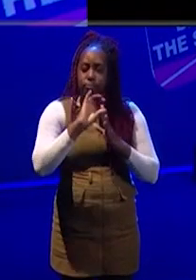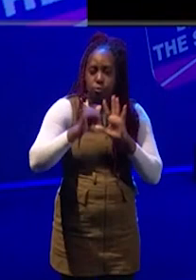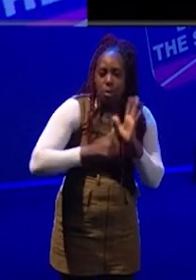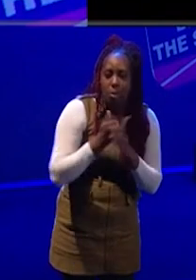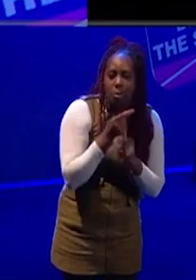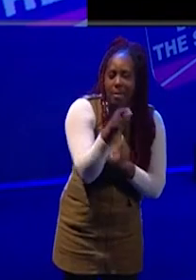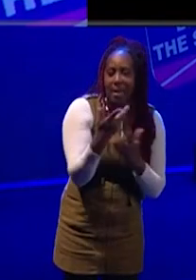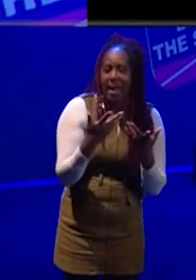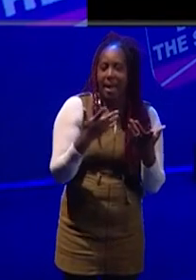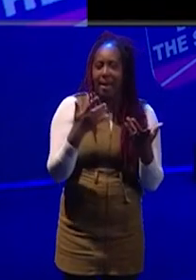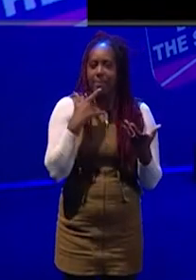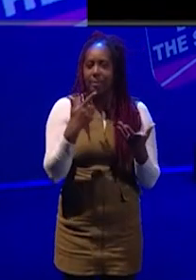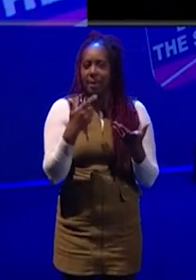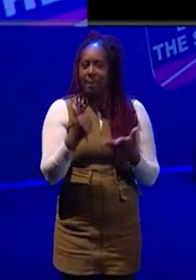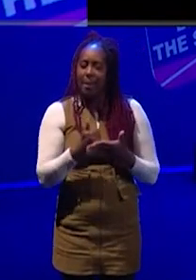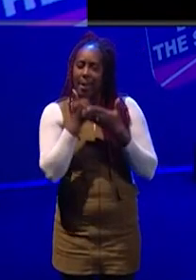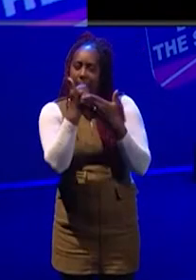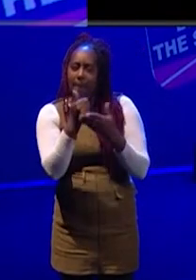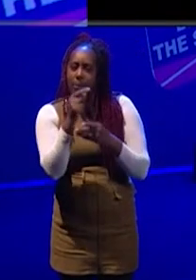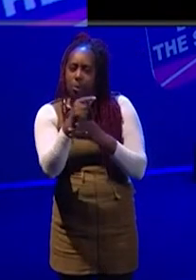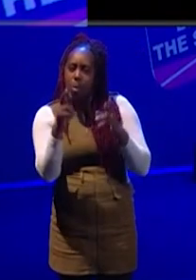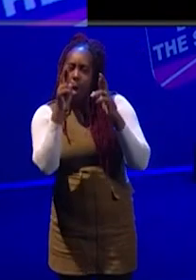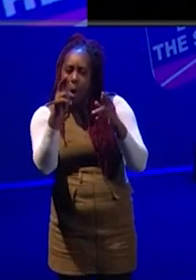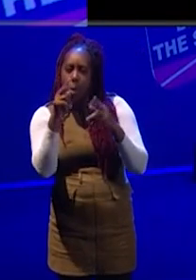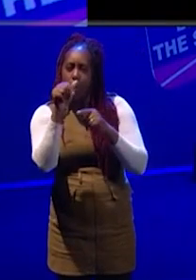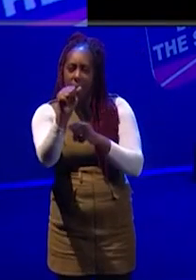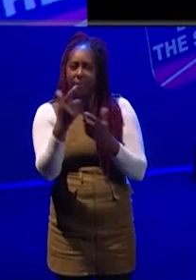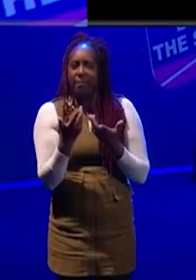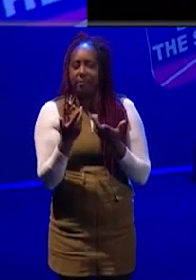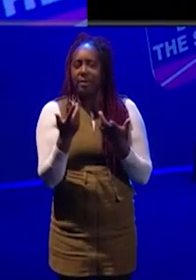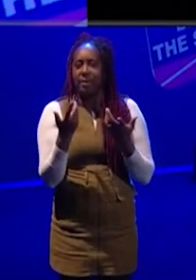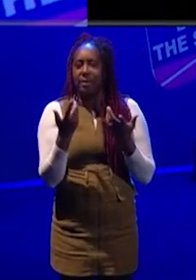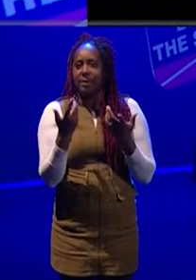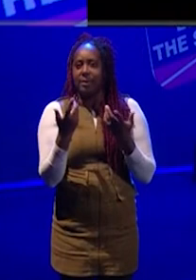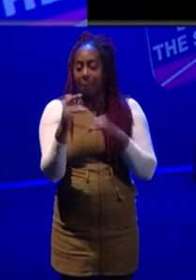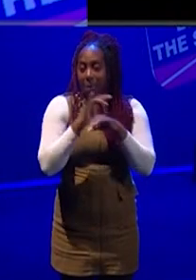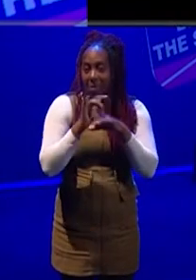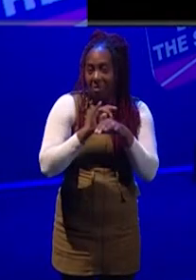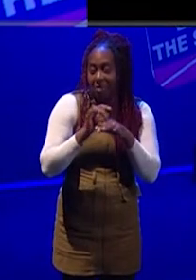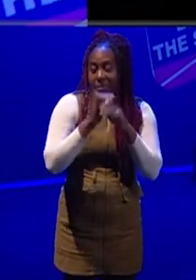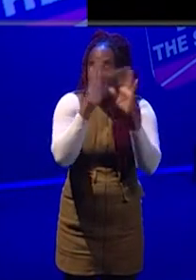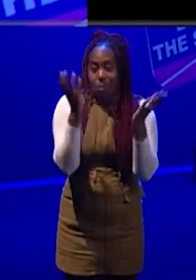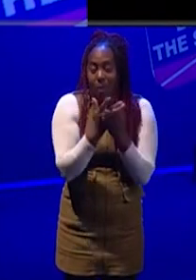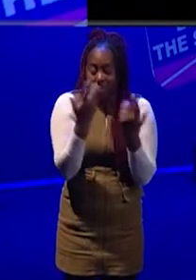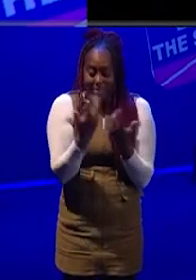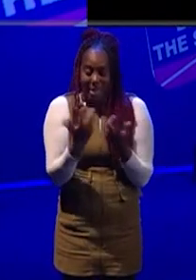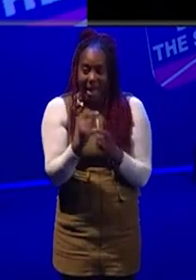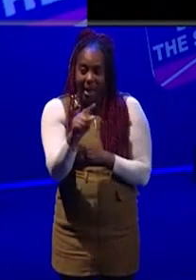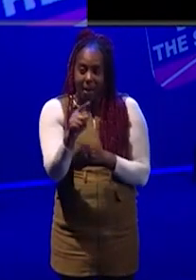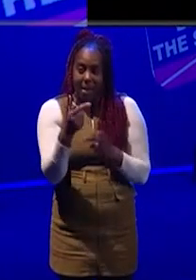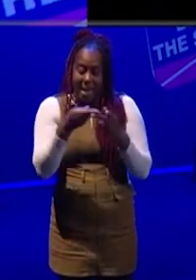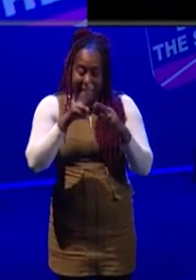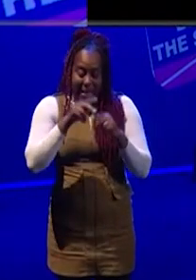or have given you insight or hope about the industry now, if it could change, and if Athena